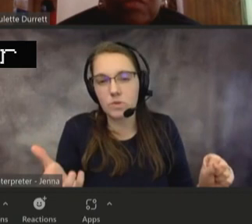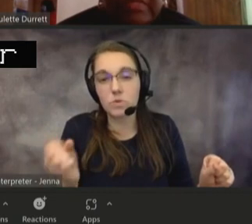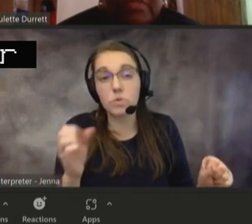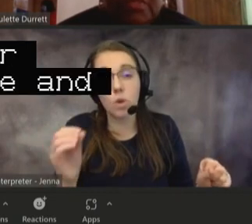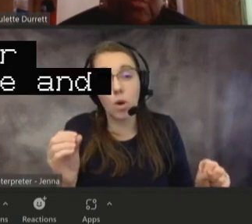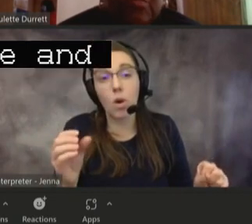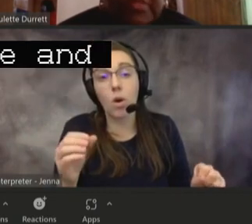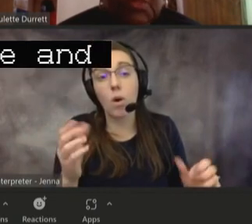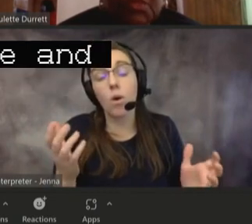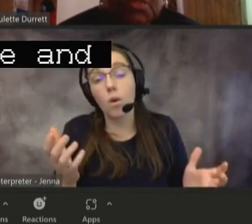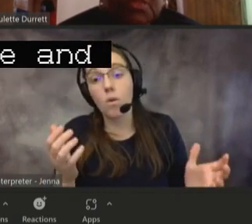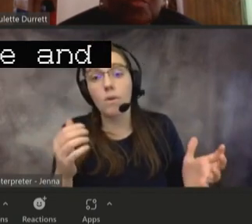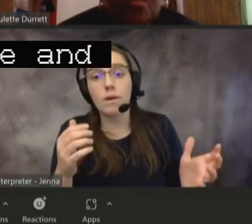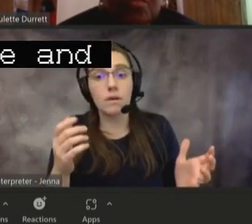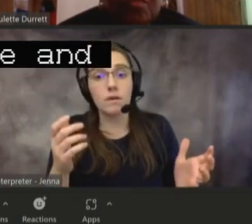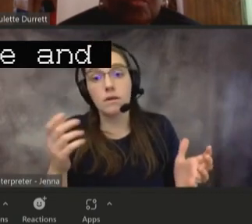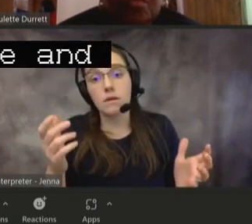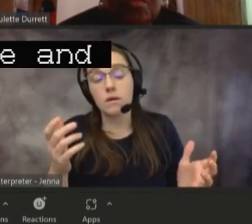certain